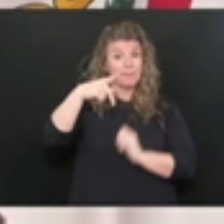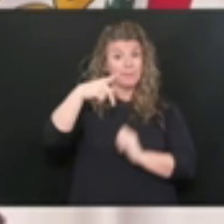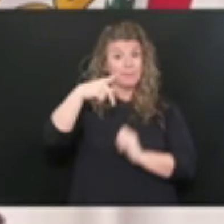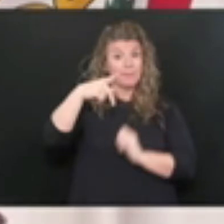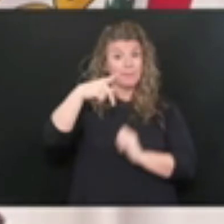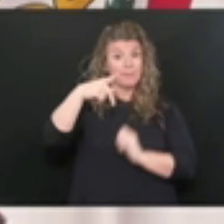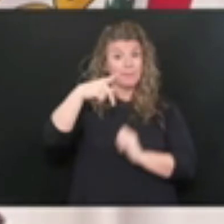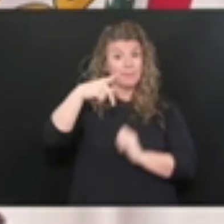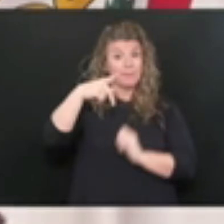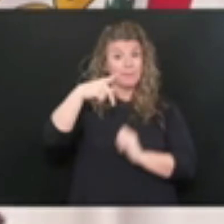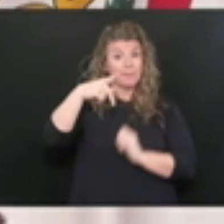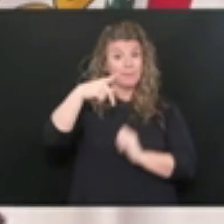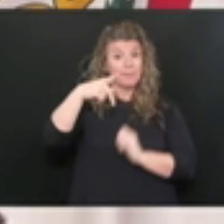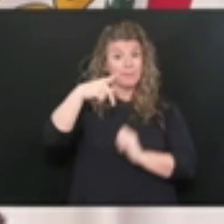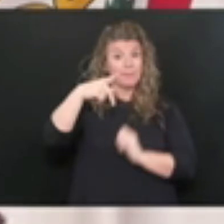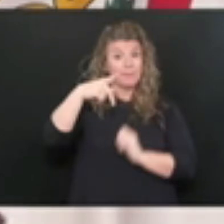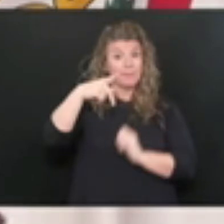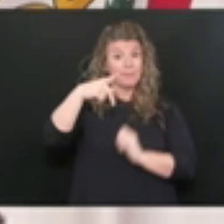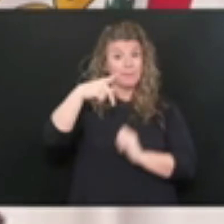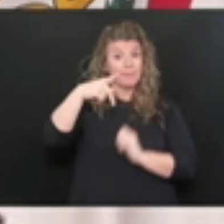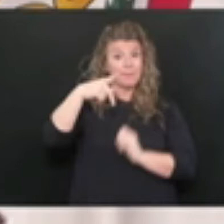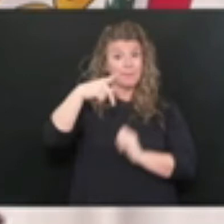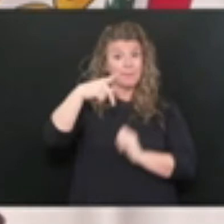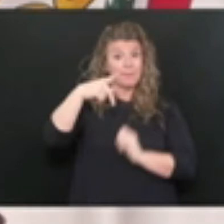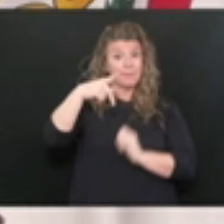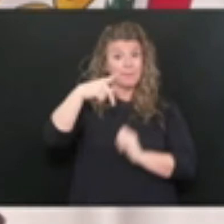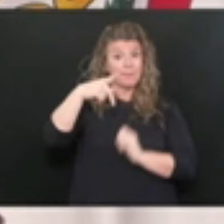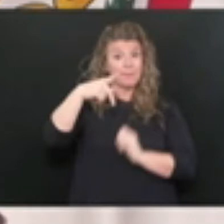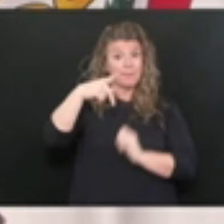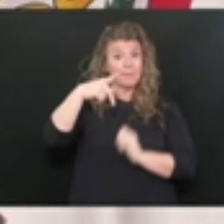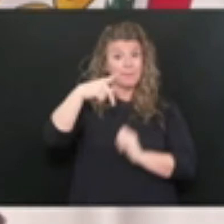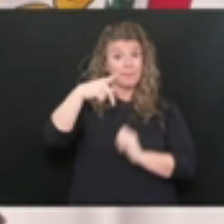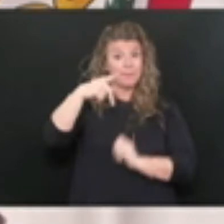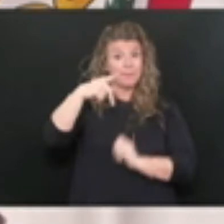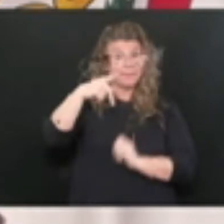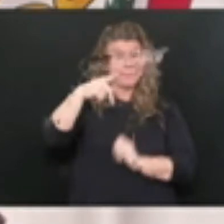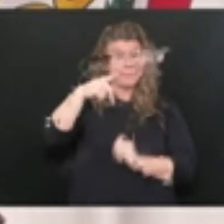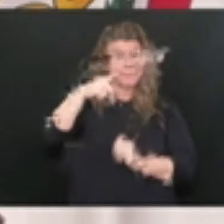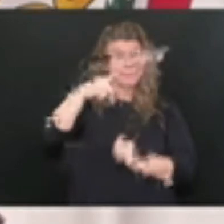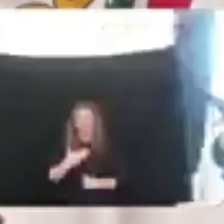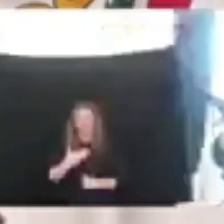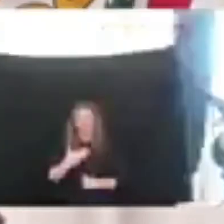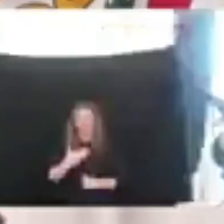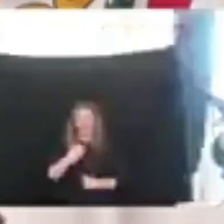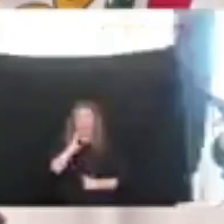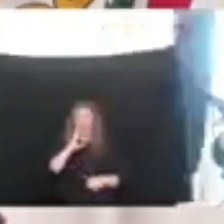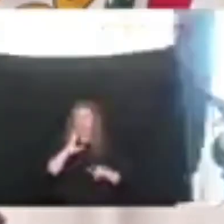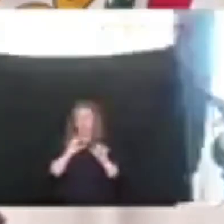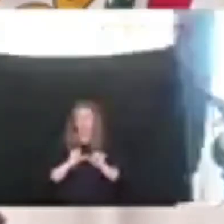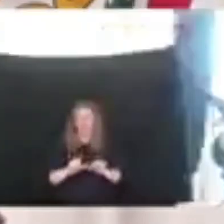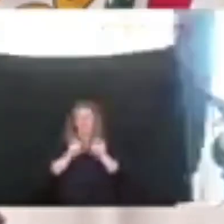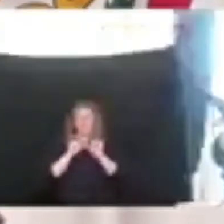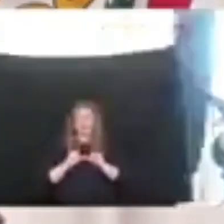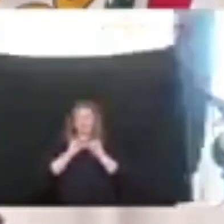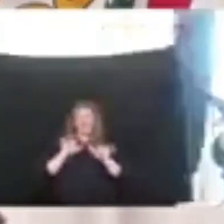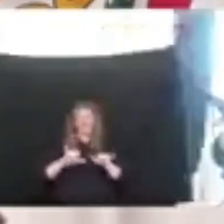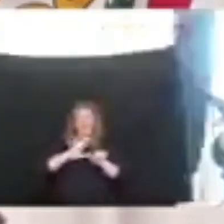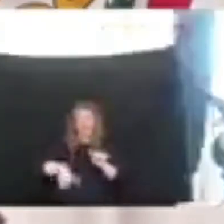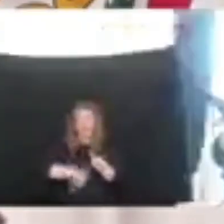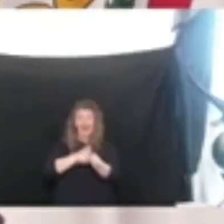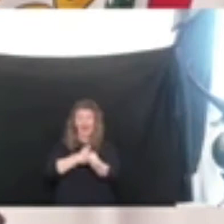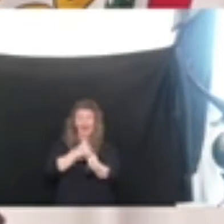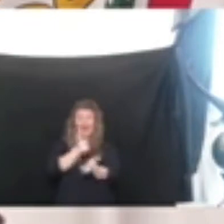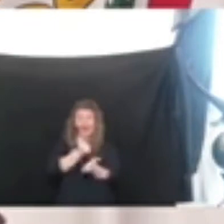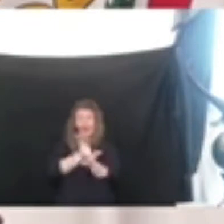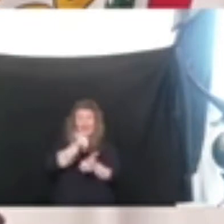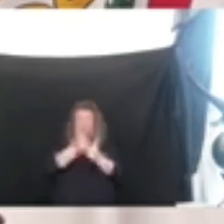continue to do in every way. We're going to stand steadfast behind you and in trying to help you in every way we can.